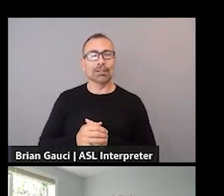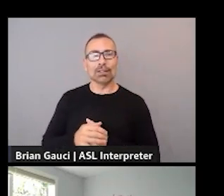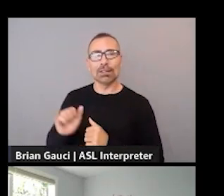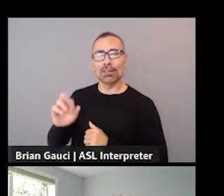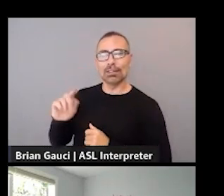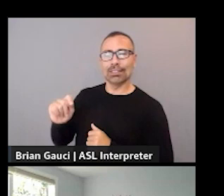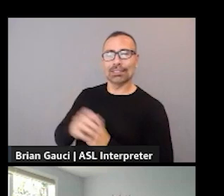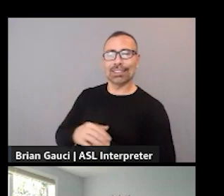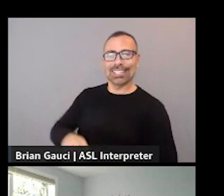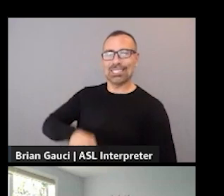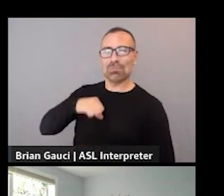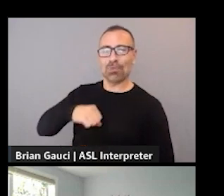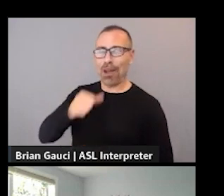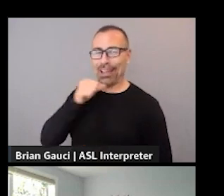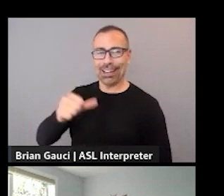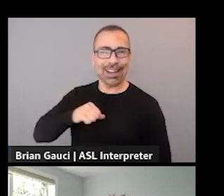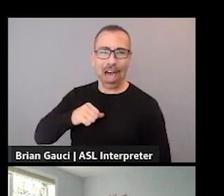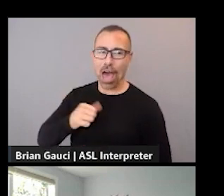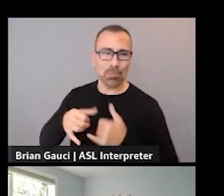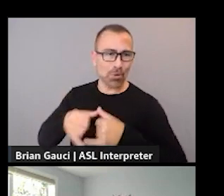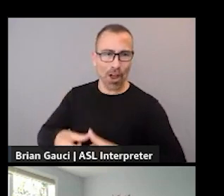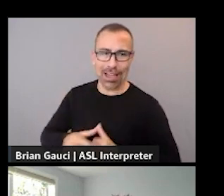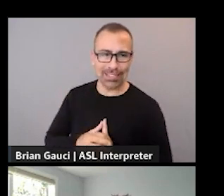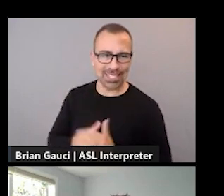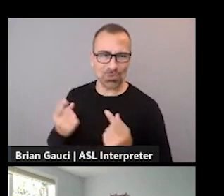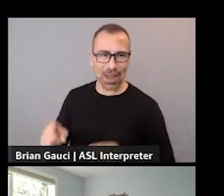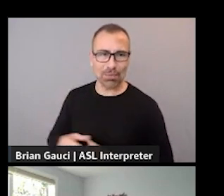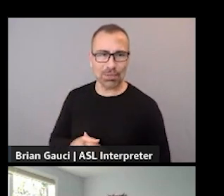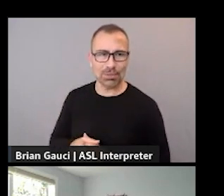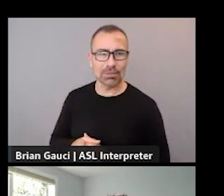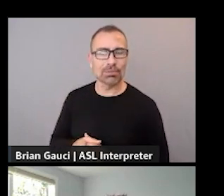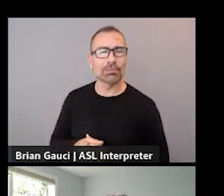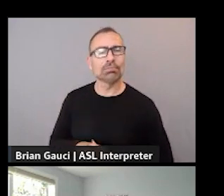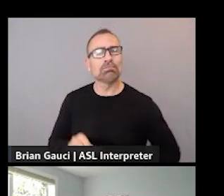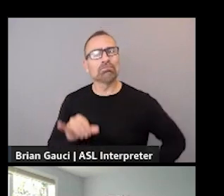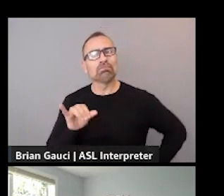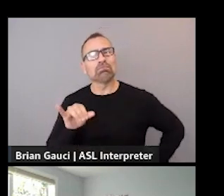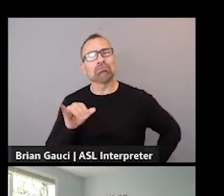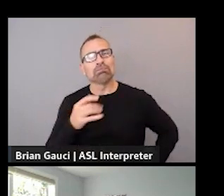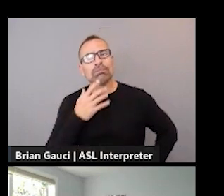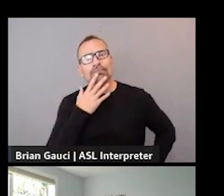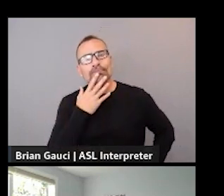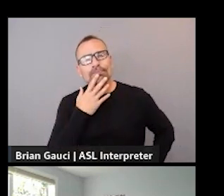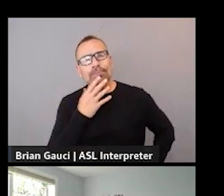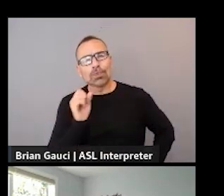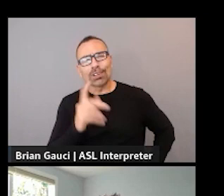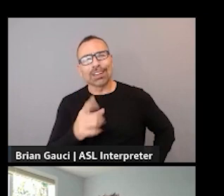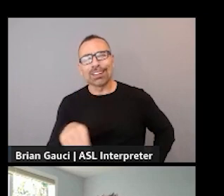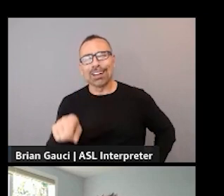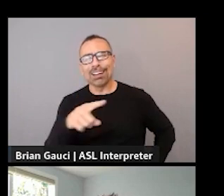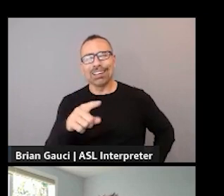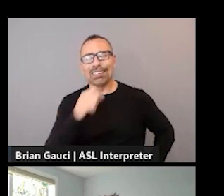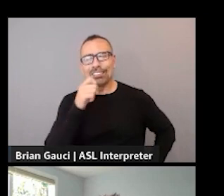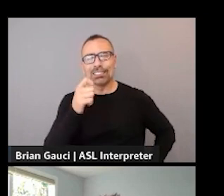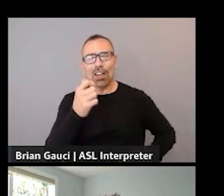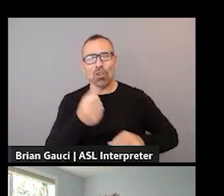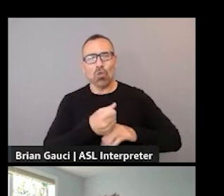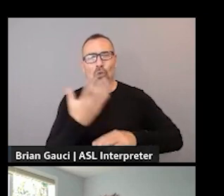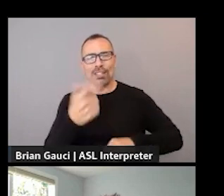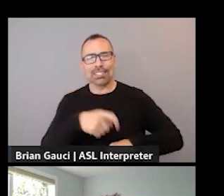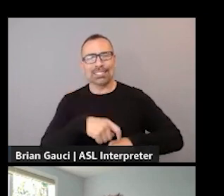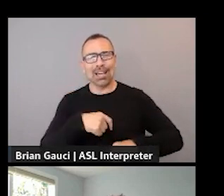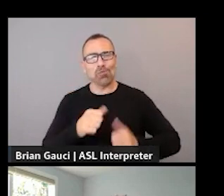happens. Okay. Gotcha. So I shouldn't have wasted any time with a stupid joke there because you missed how